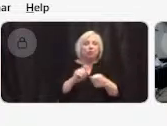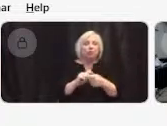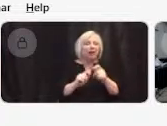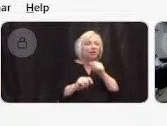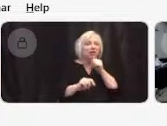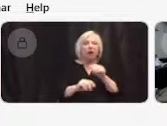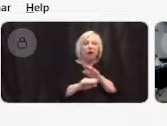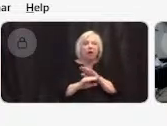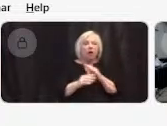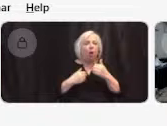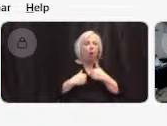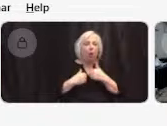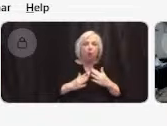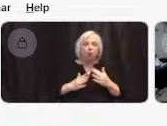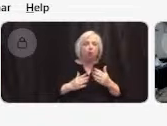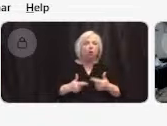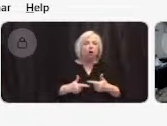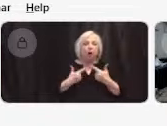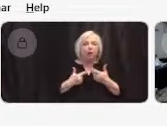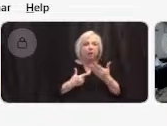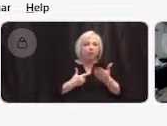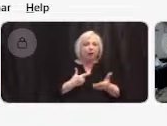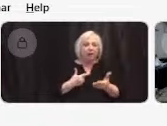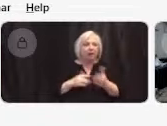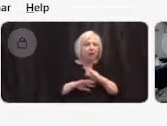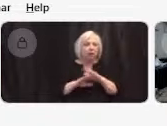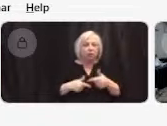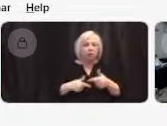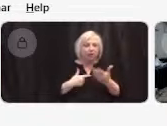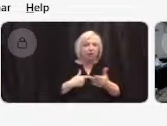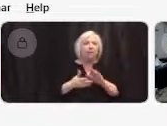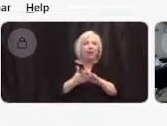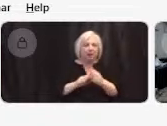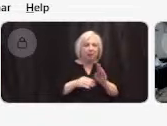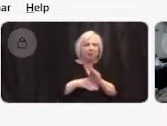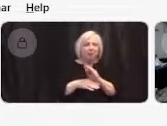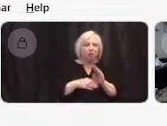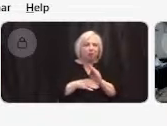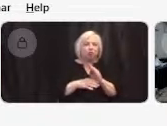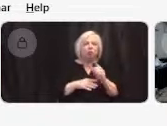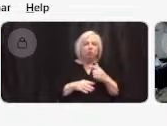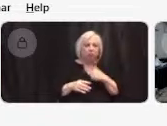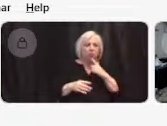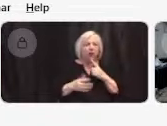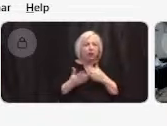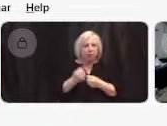non-owner occupied rental property be rezoned commercial. We are opposed to this change as well.